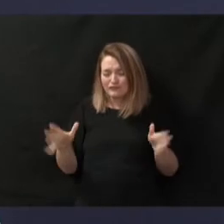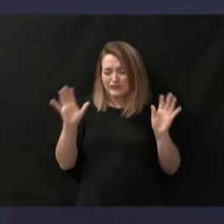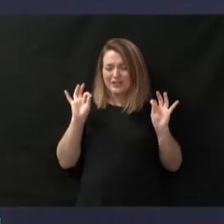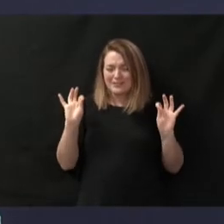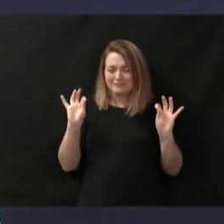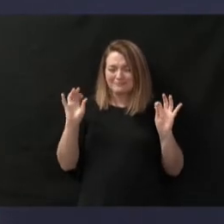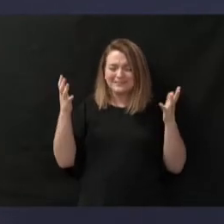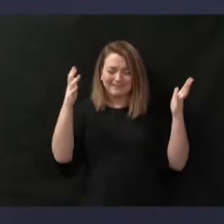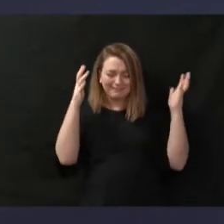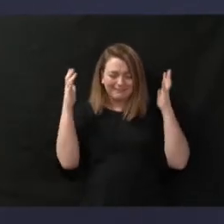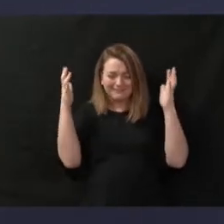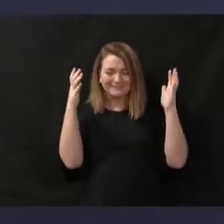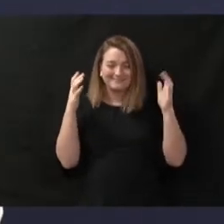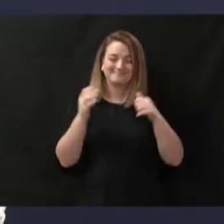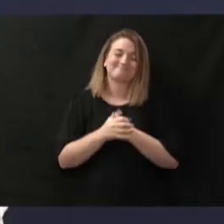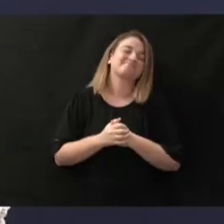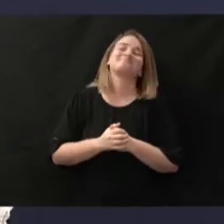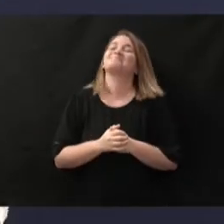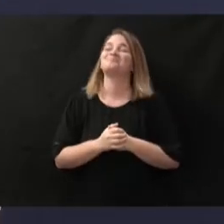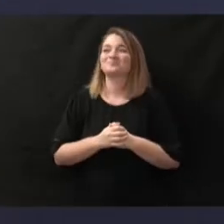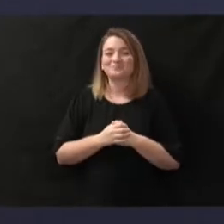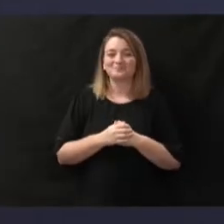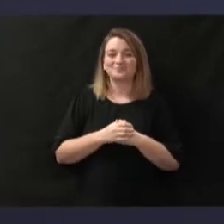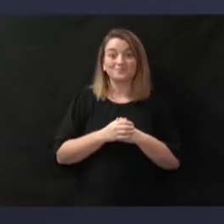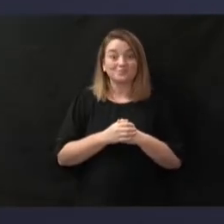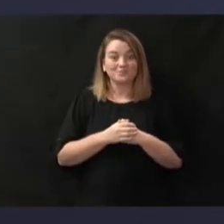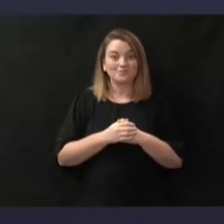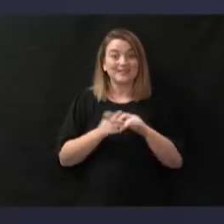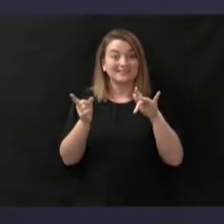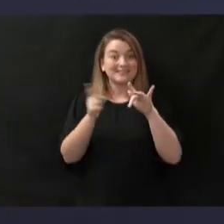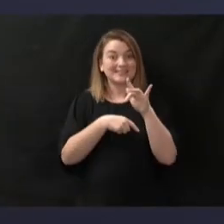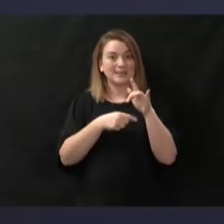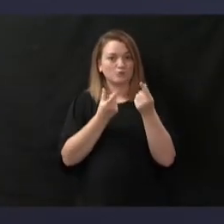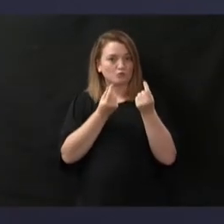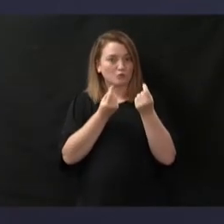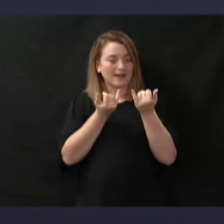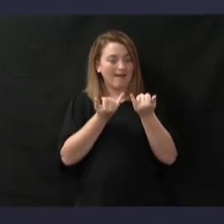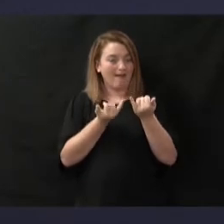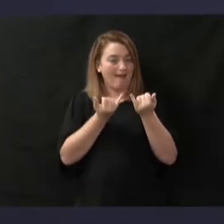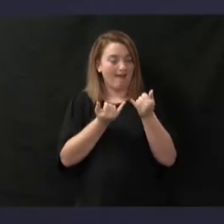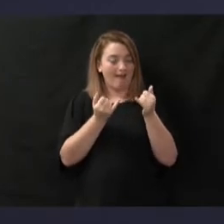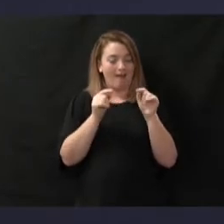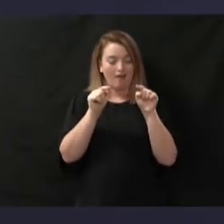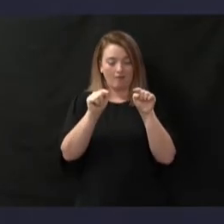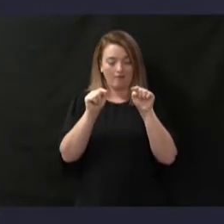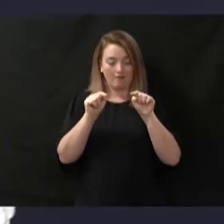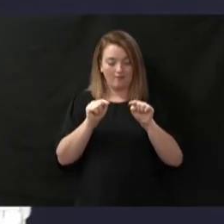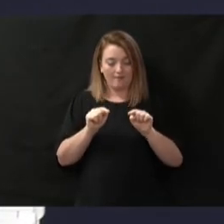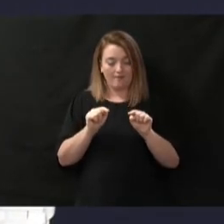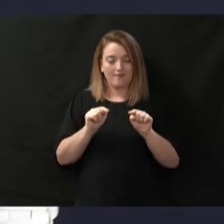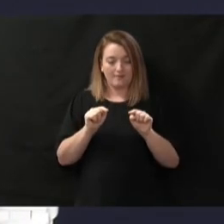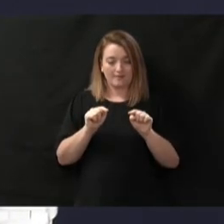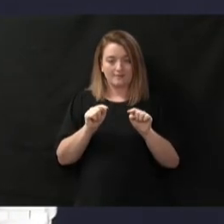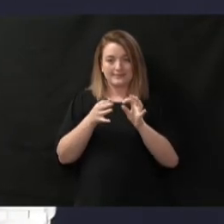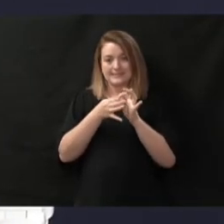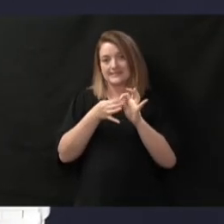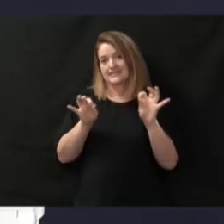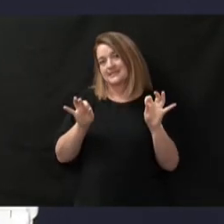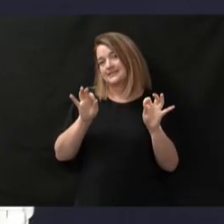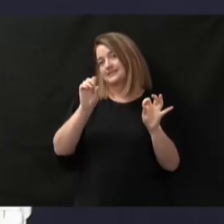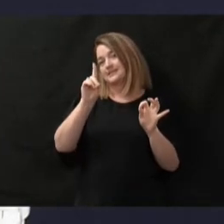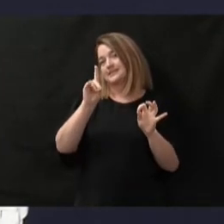them. Okay. What we're going to skip to now is sentence